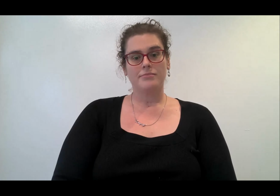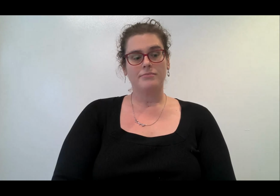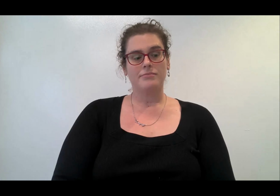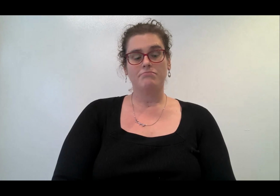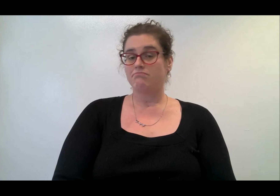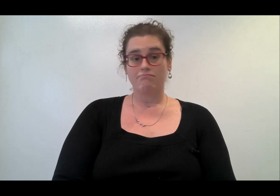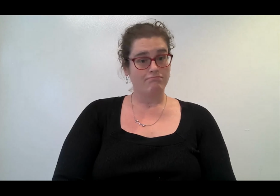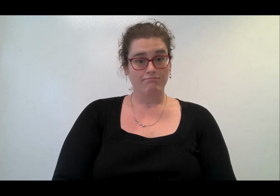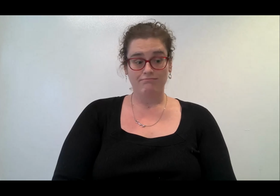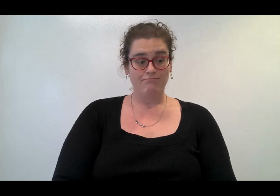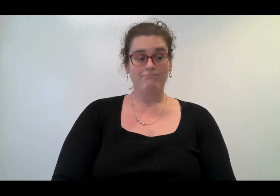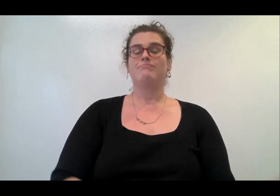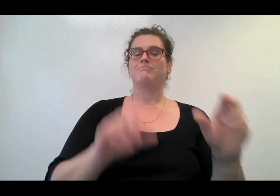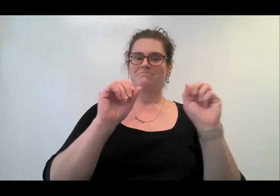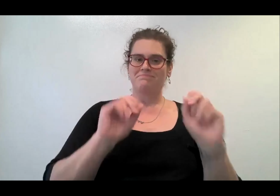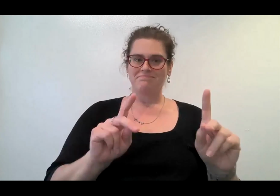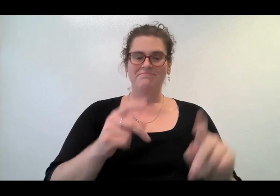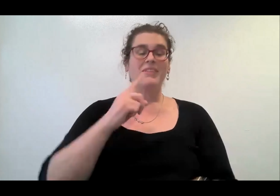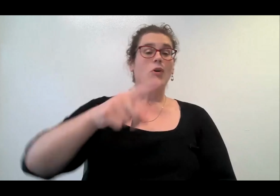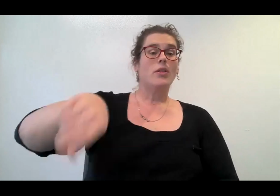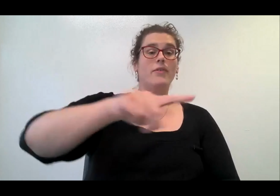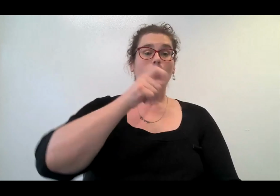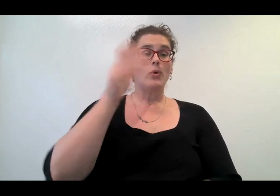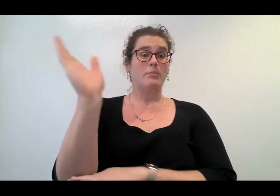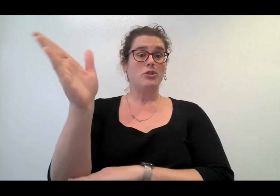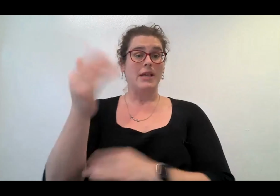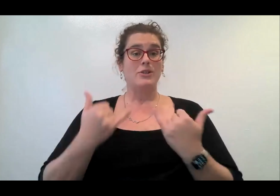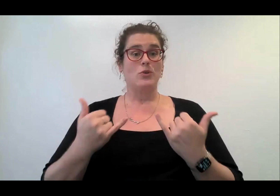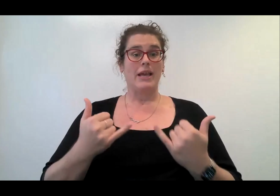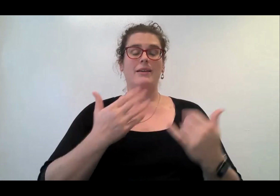Okay, well, thank you very much to all of our presenters today.